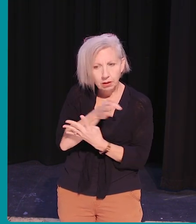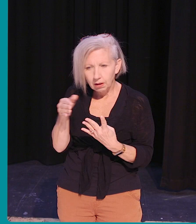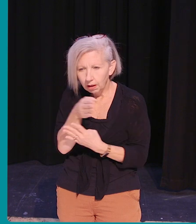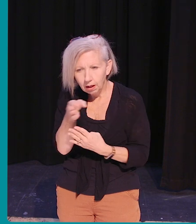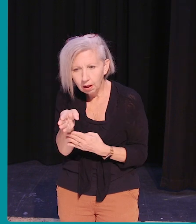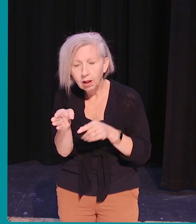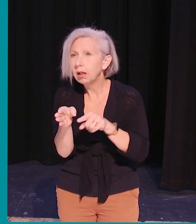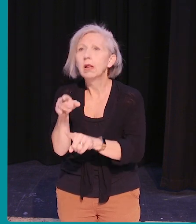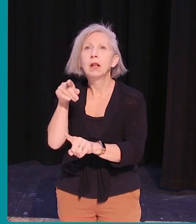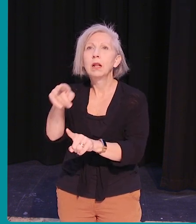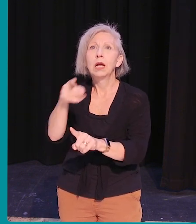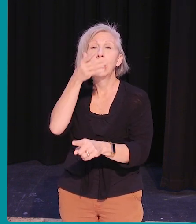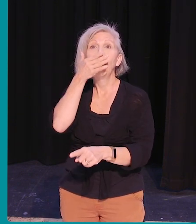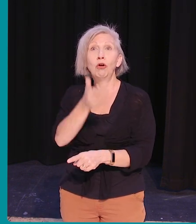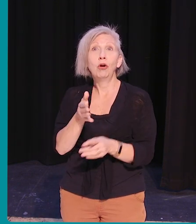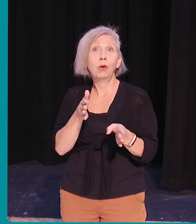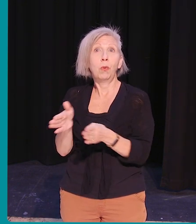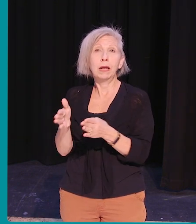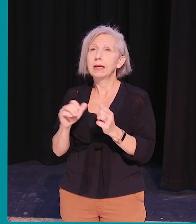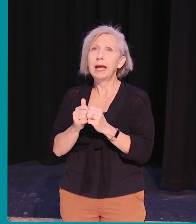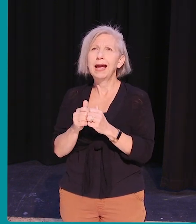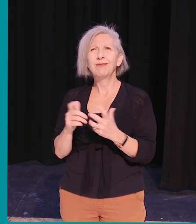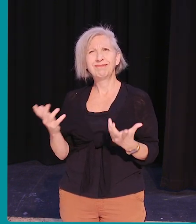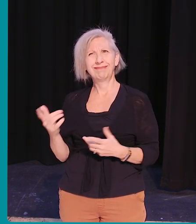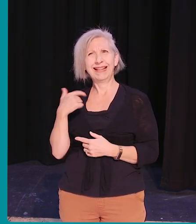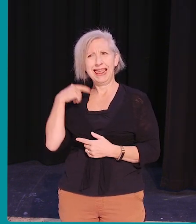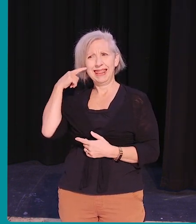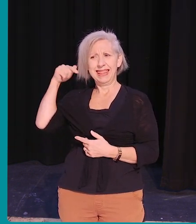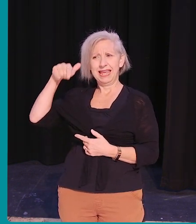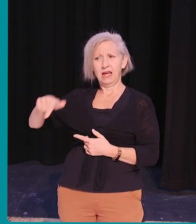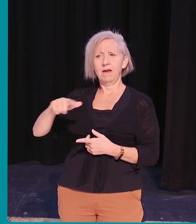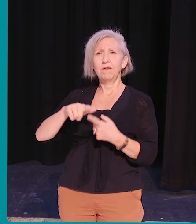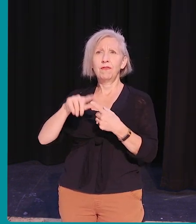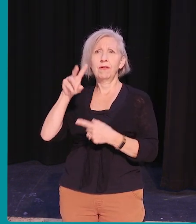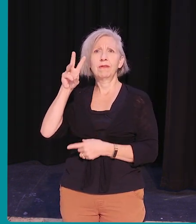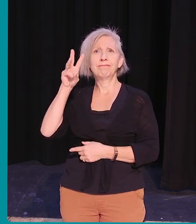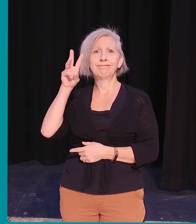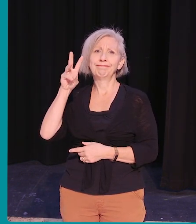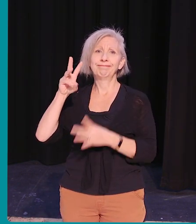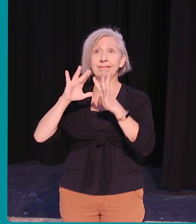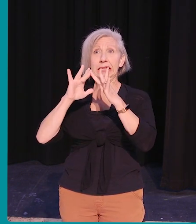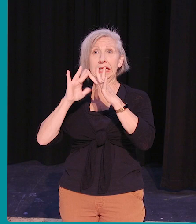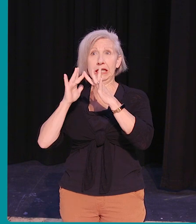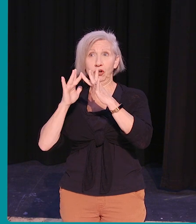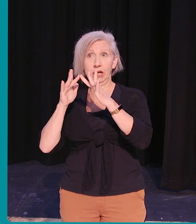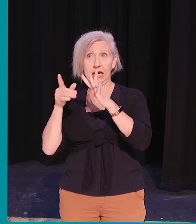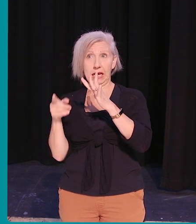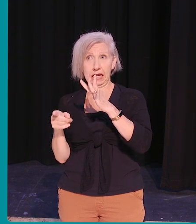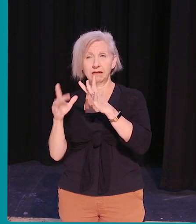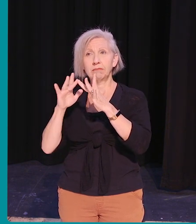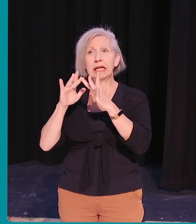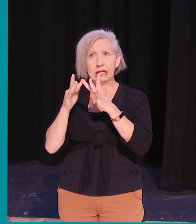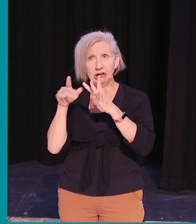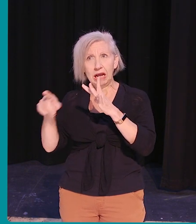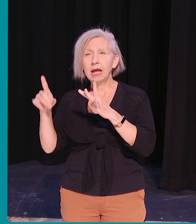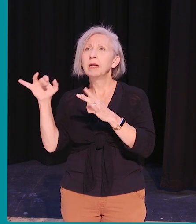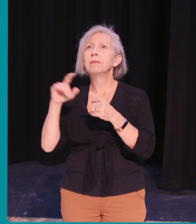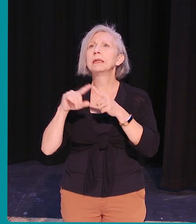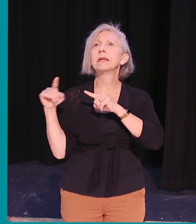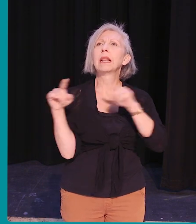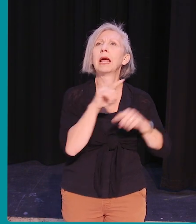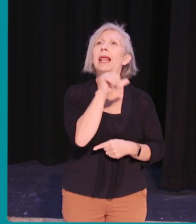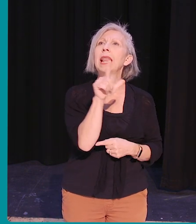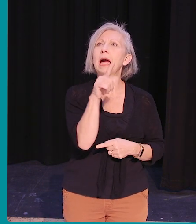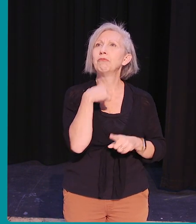shelf, right? One of the things we do as classroom educators is we tend to send kids to the web to look at a